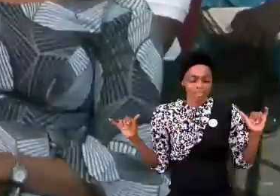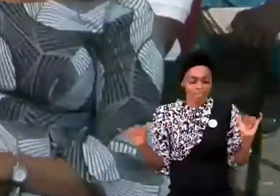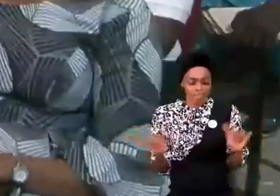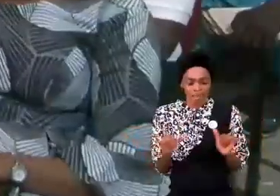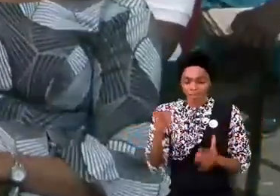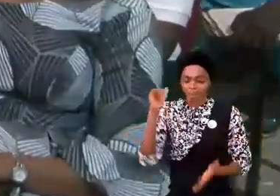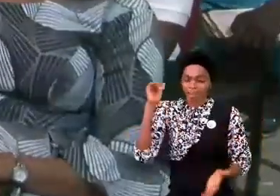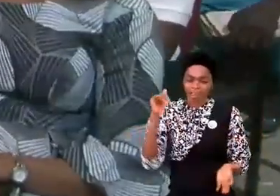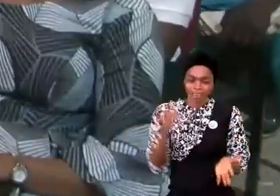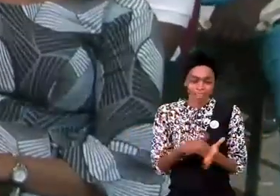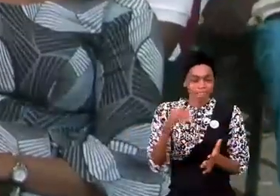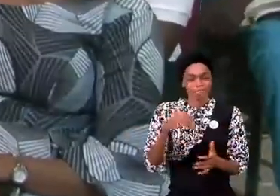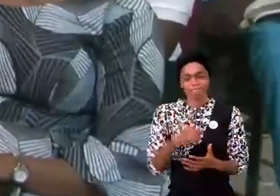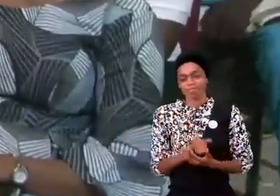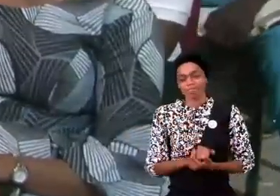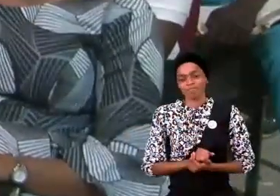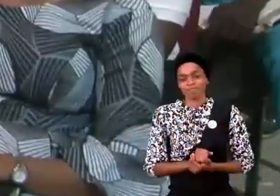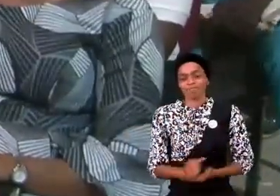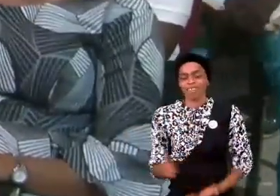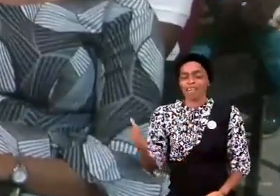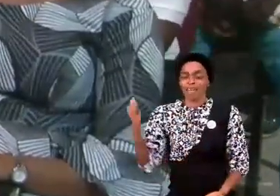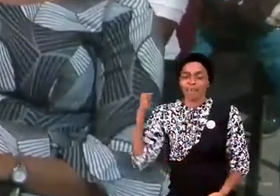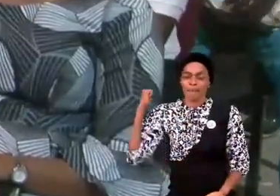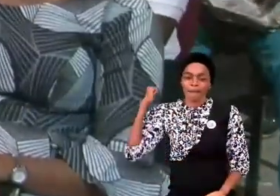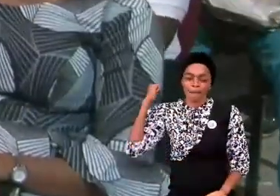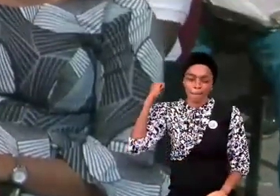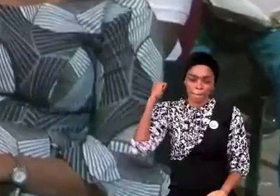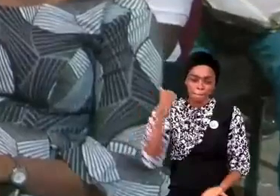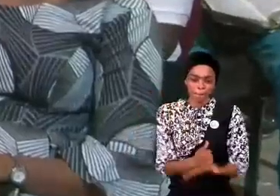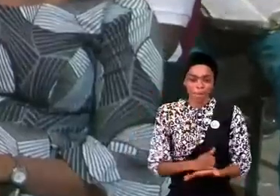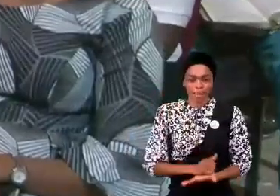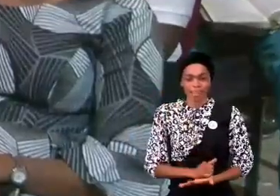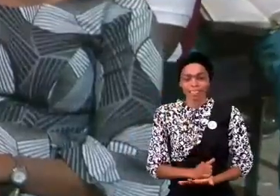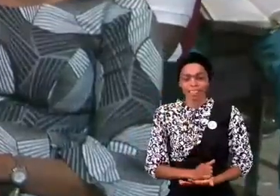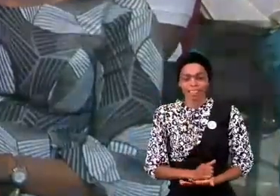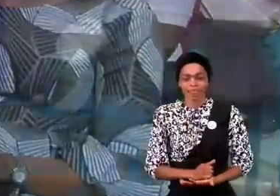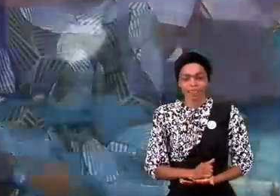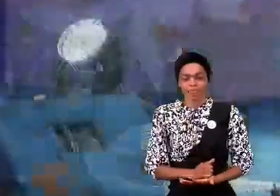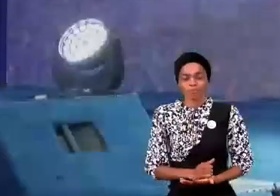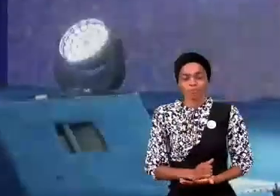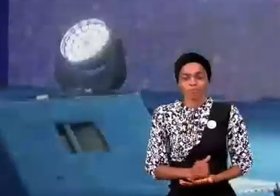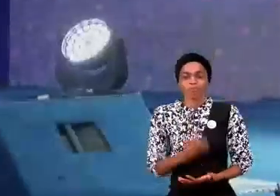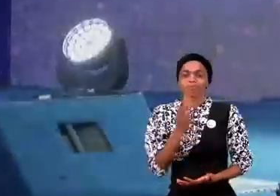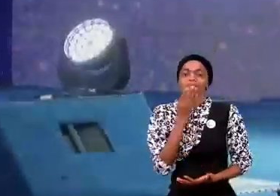Amen. Look at Hebrews chapter 2, and I'm reading from verse